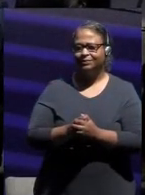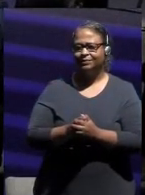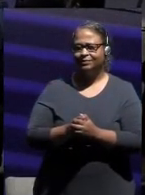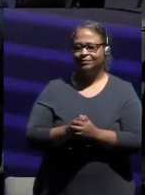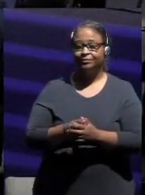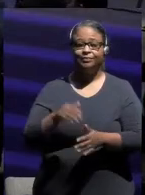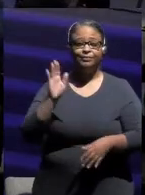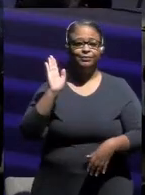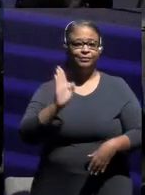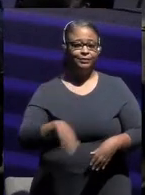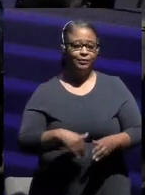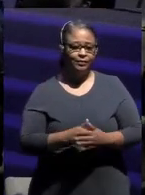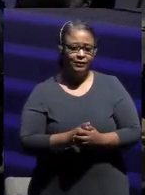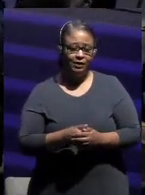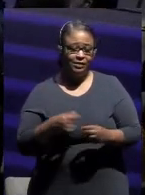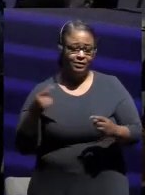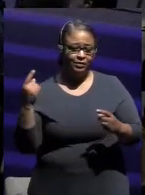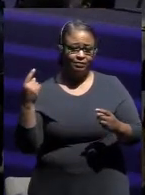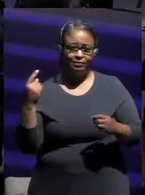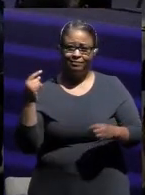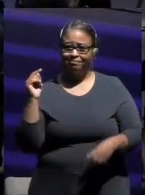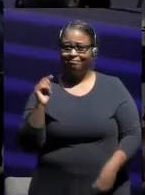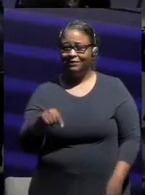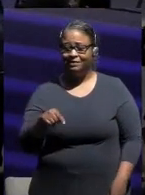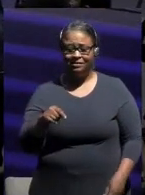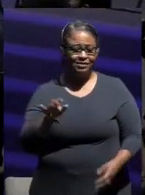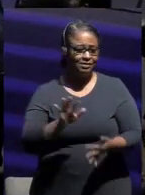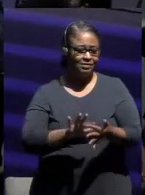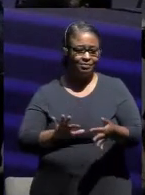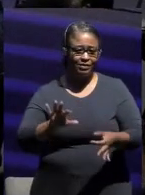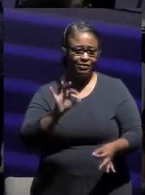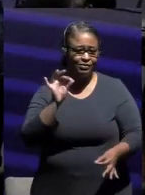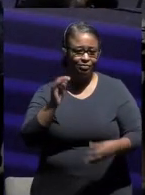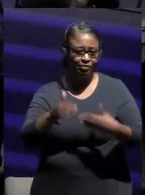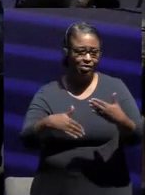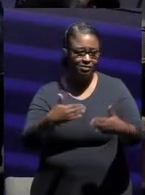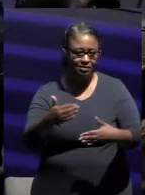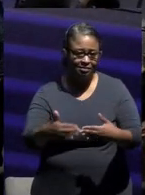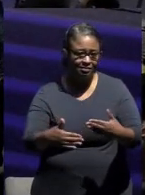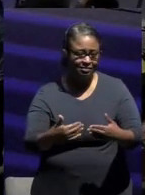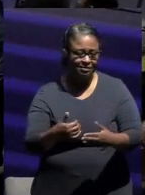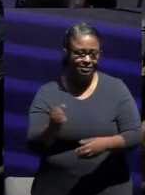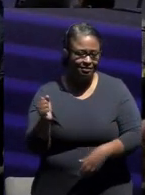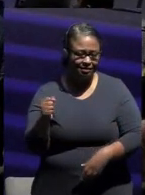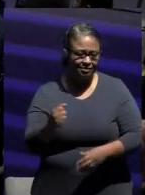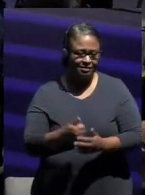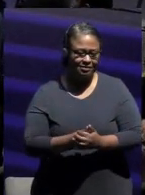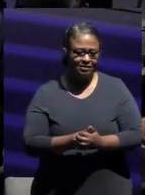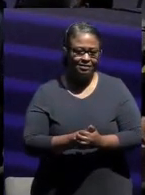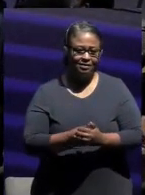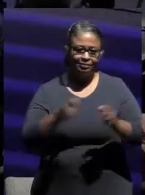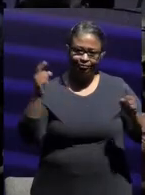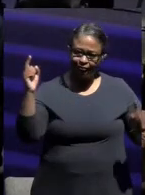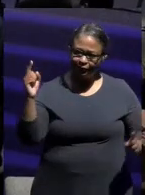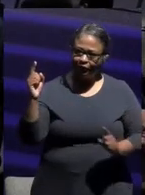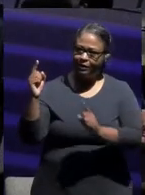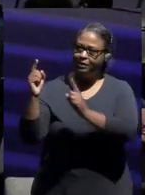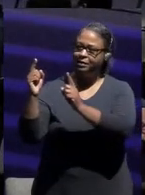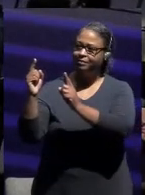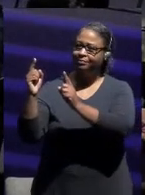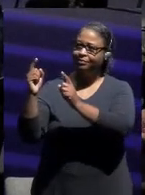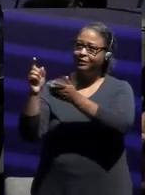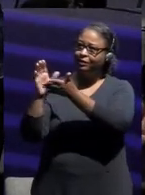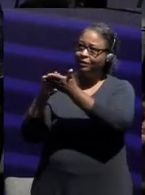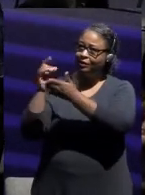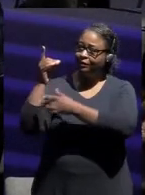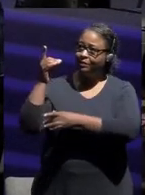So this is all a very, very spiritual process. Coming unto Him, learning